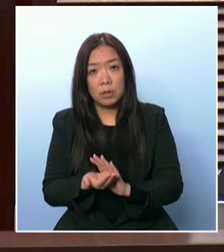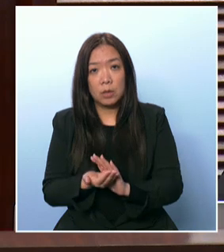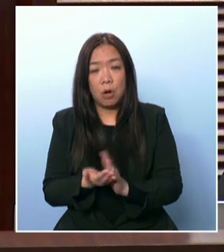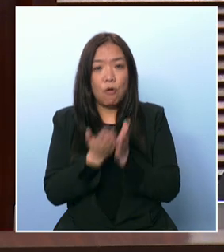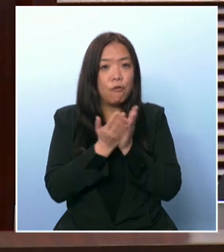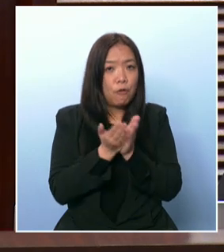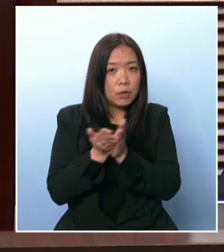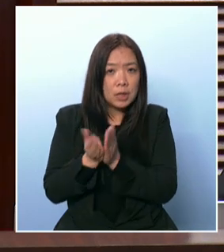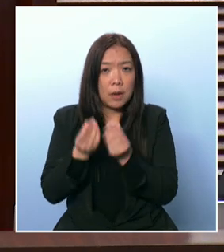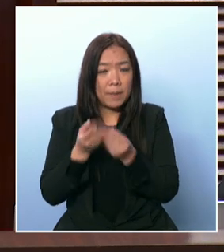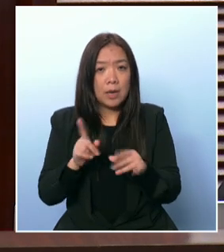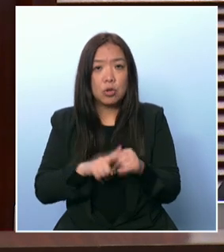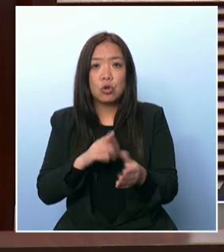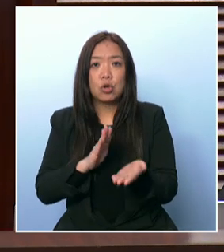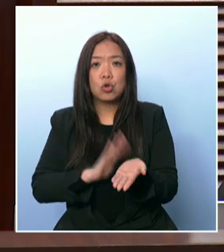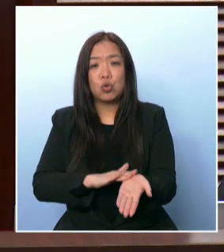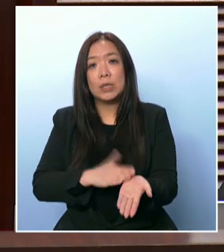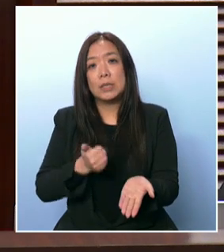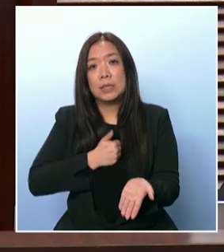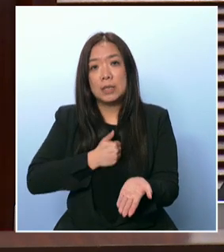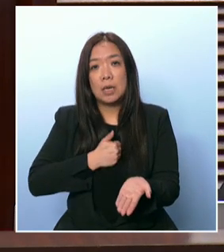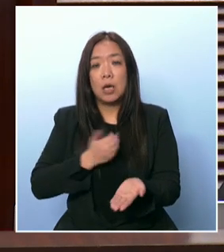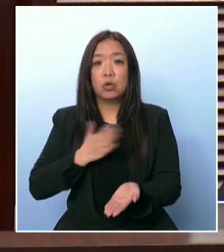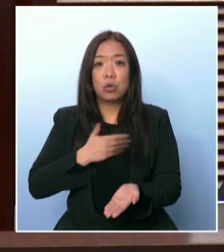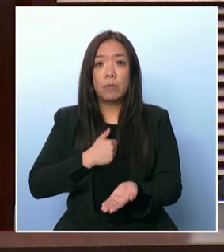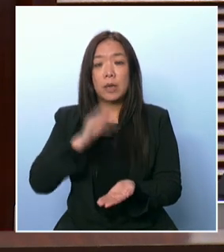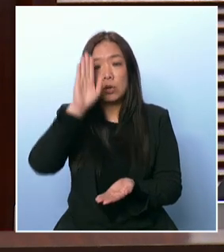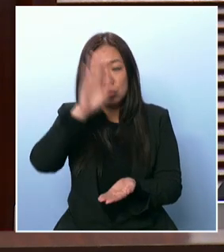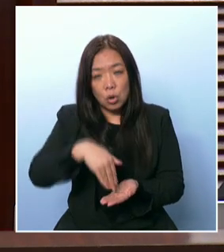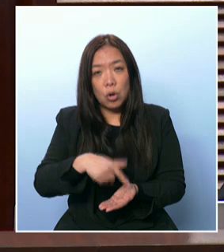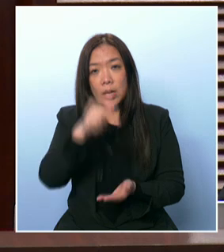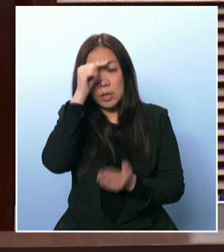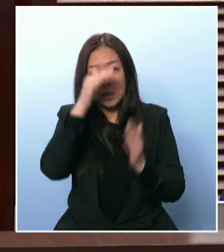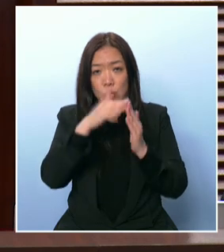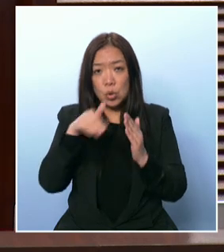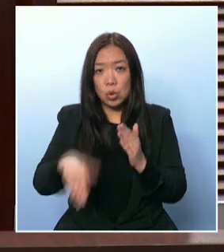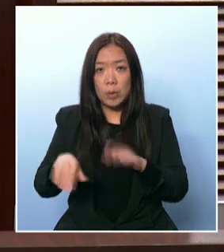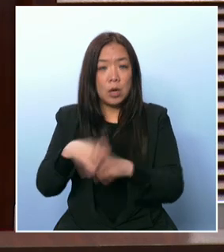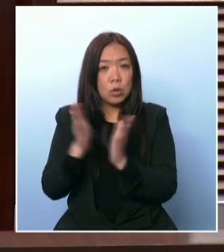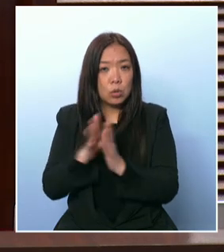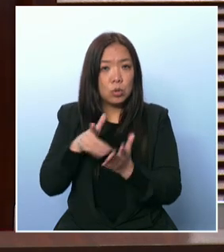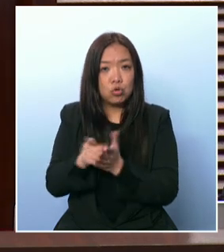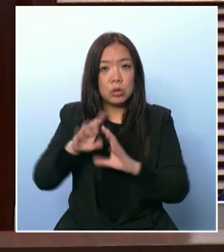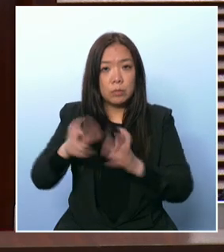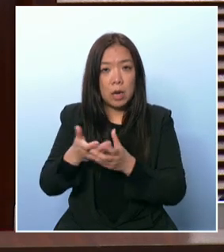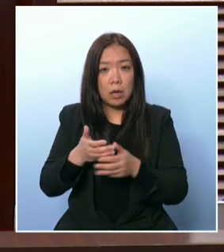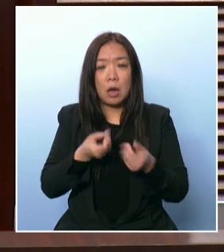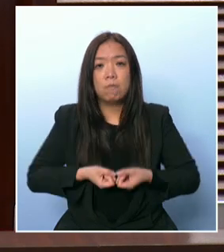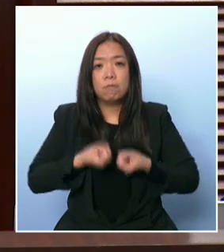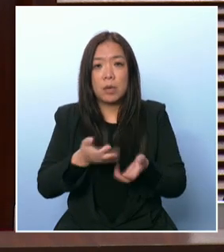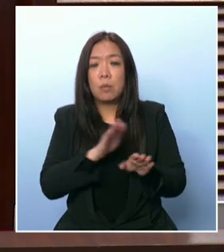medical legal courses as well as other administrative programs offered to CM